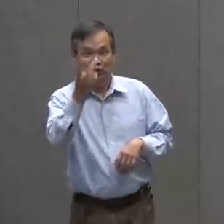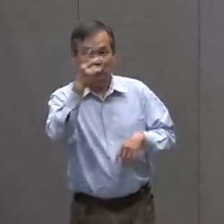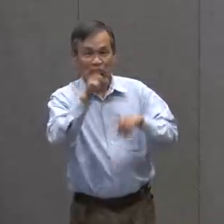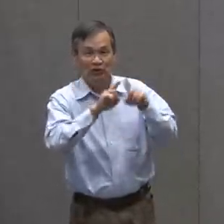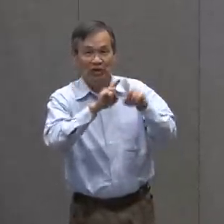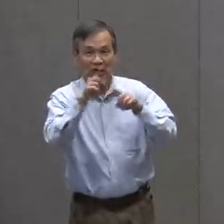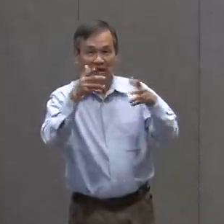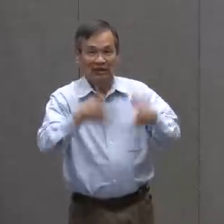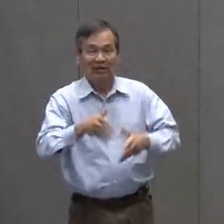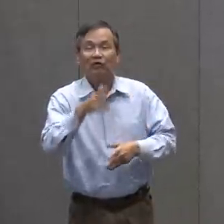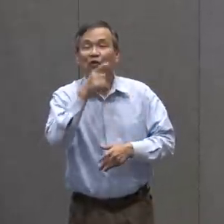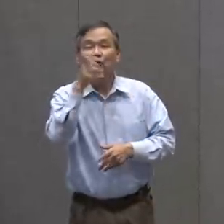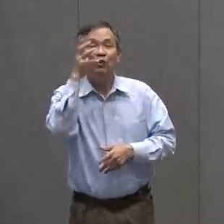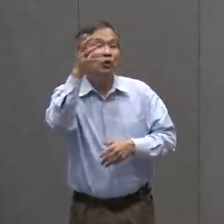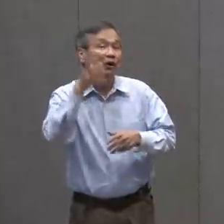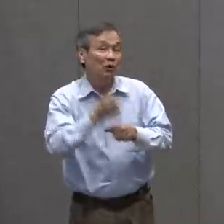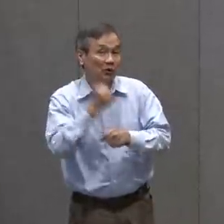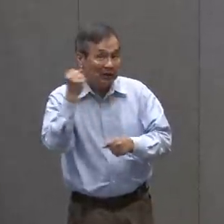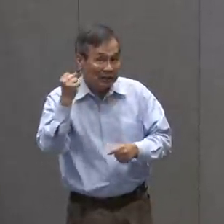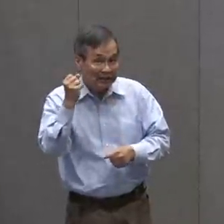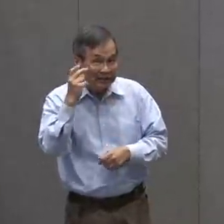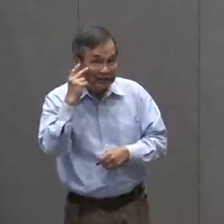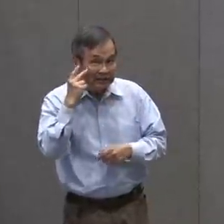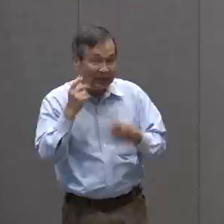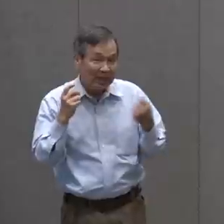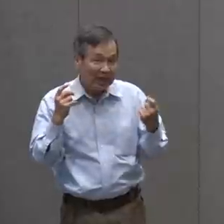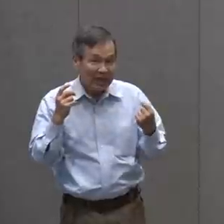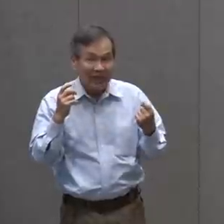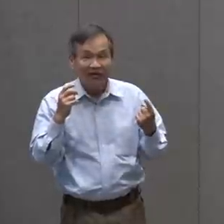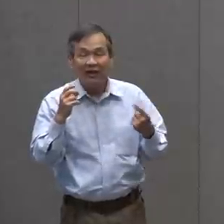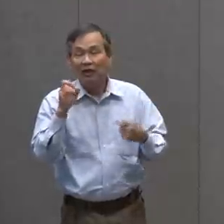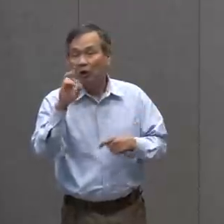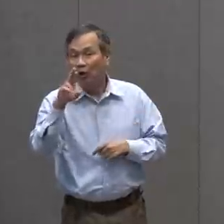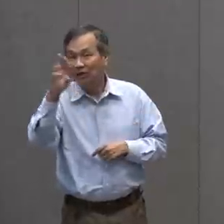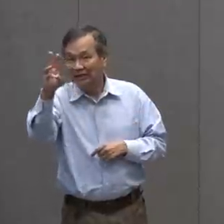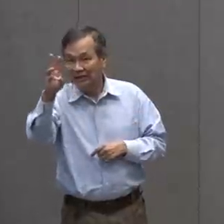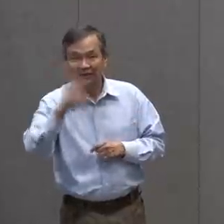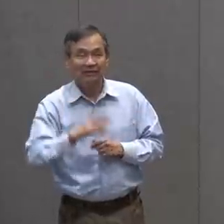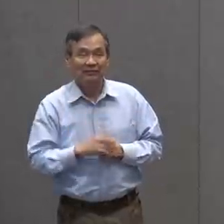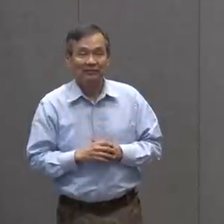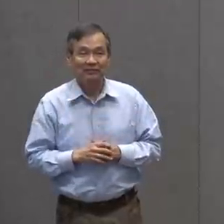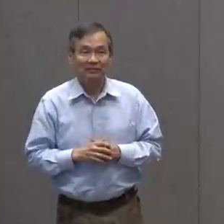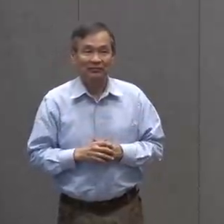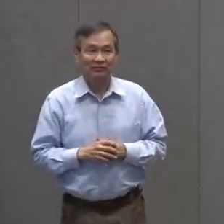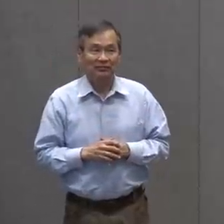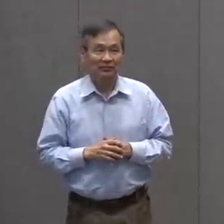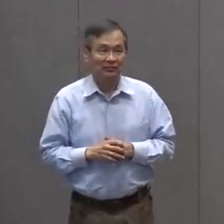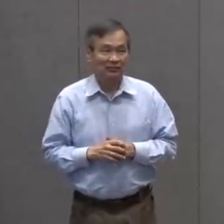who wins. So we have to get 11 or a 6. So if I add,